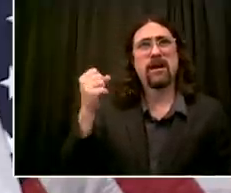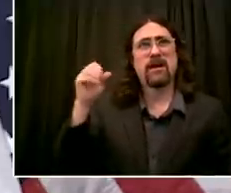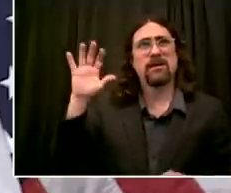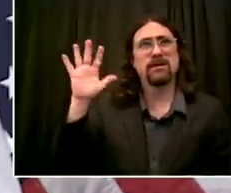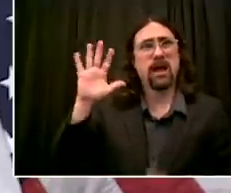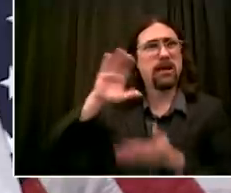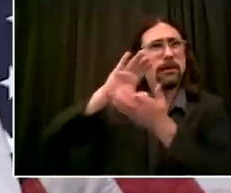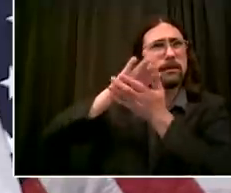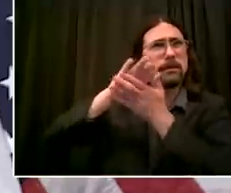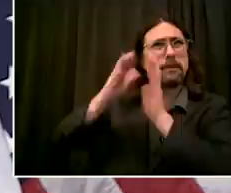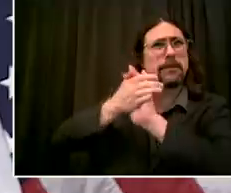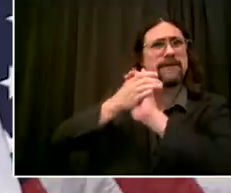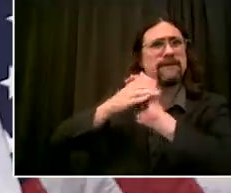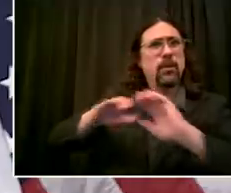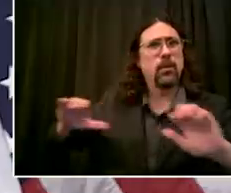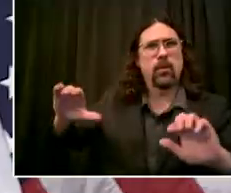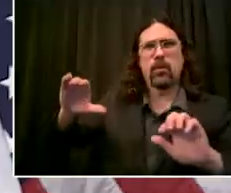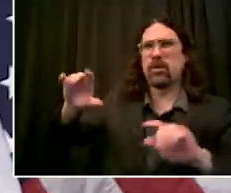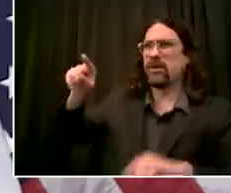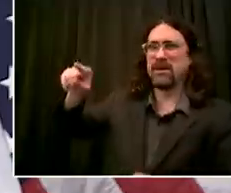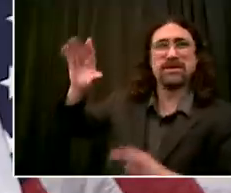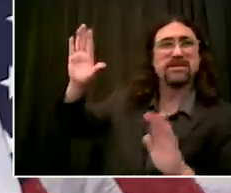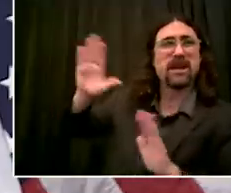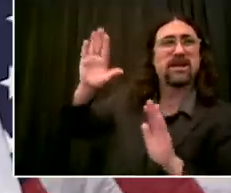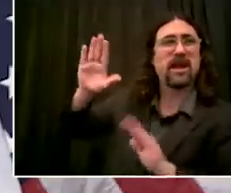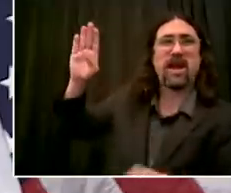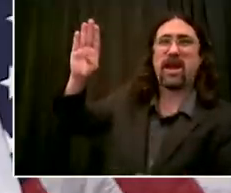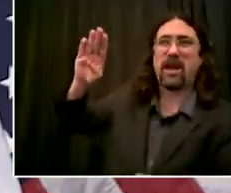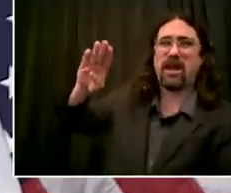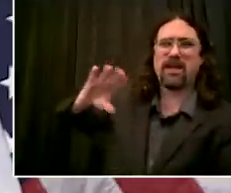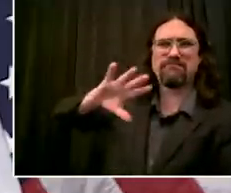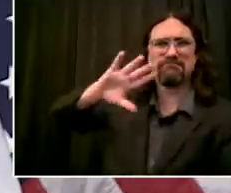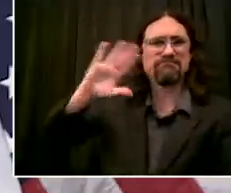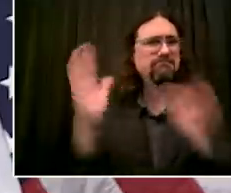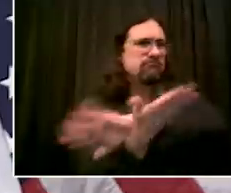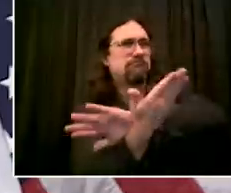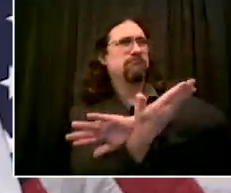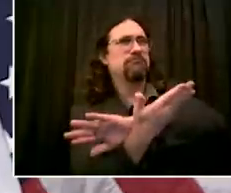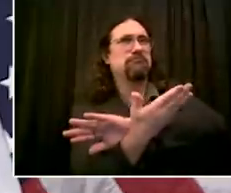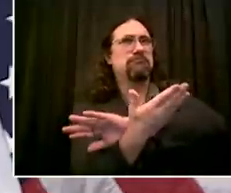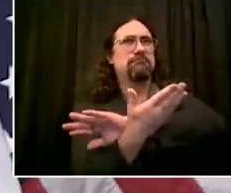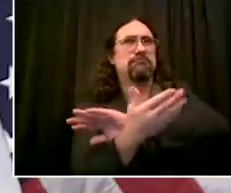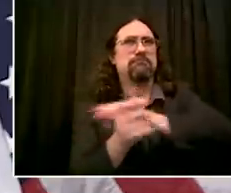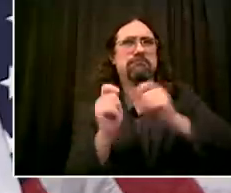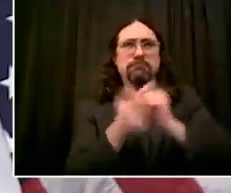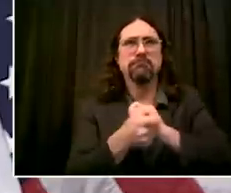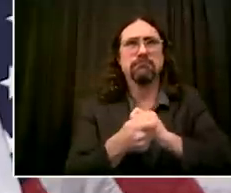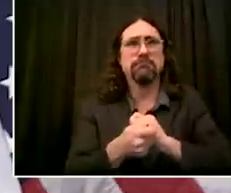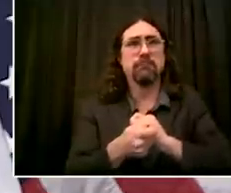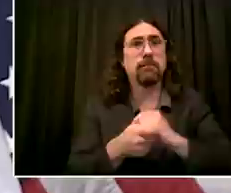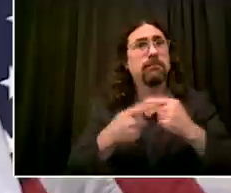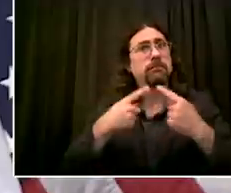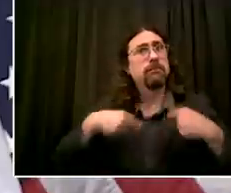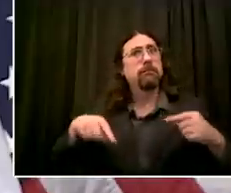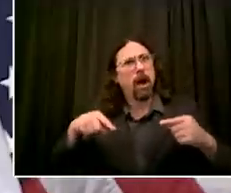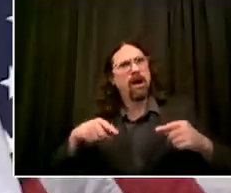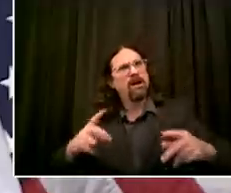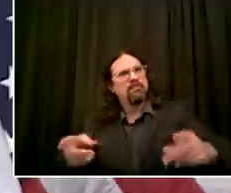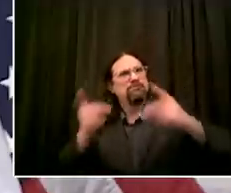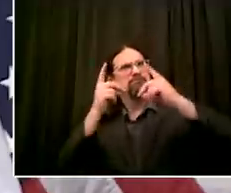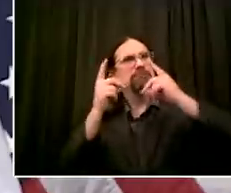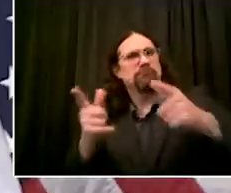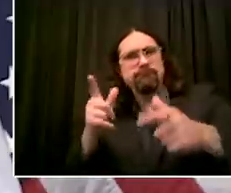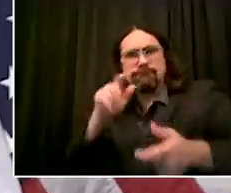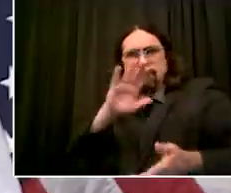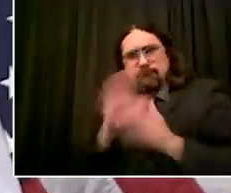adjustment for Monday, saw something really troubling Monday night, made a much deeper adjustment, and you saw a very different reality on Tuesday night, and that's where we're